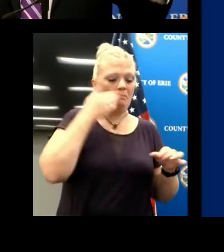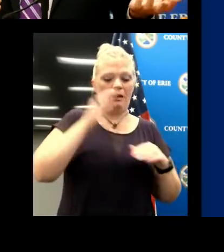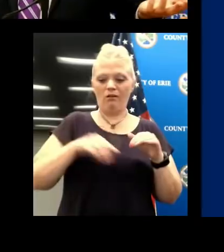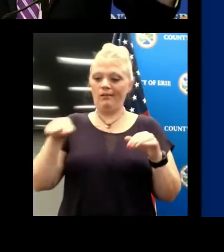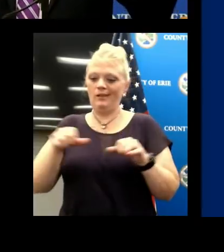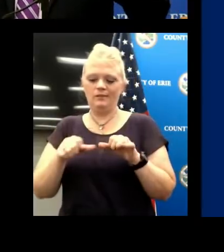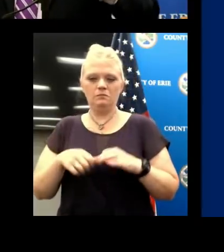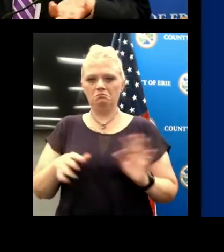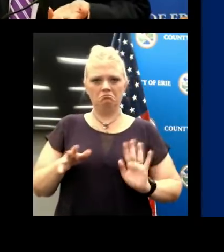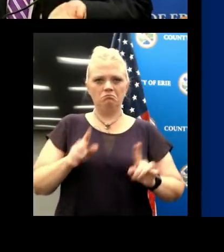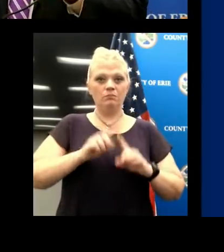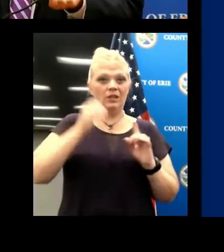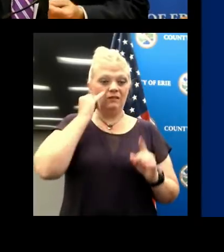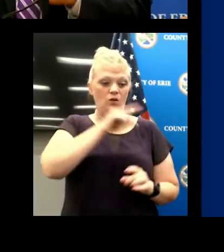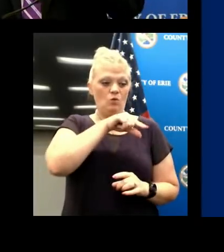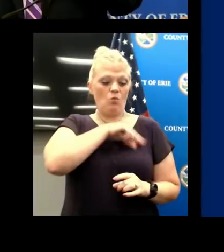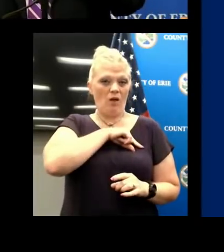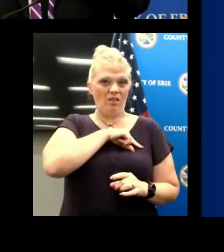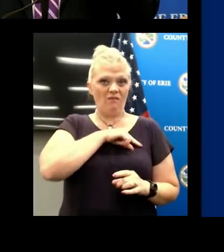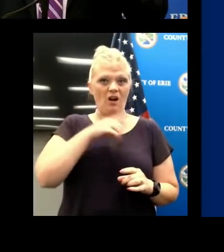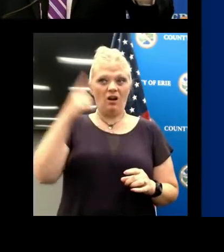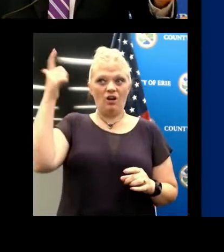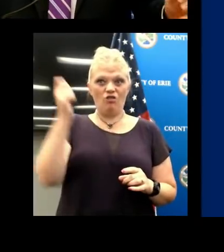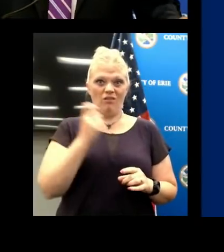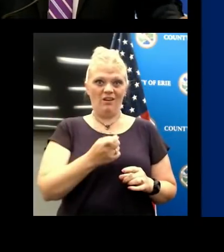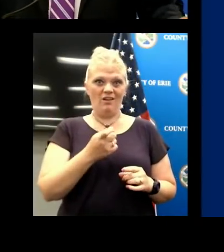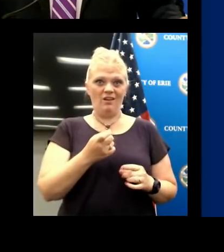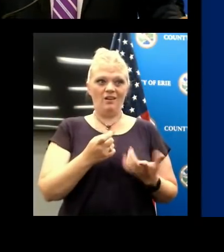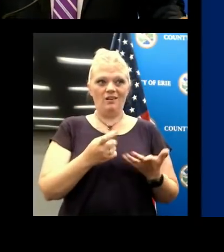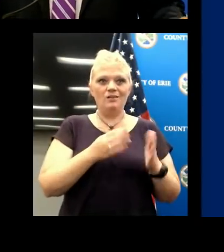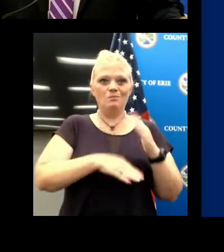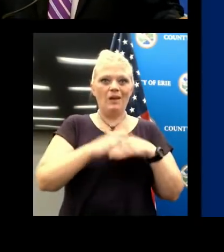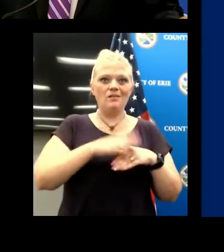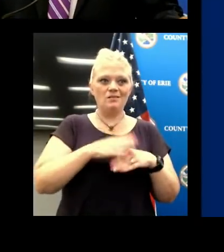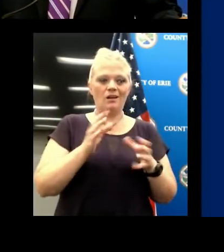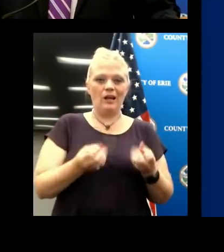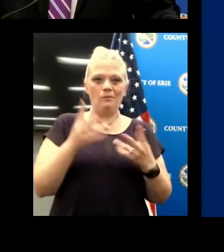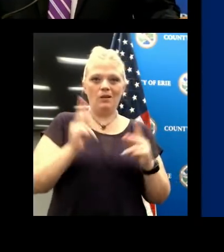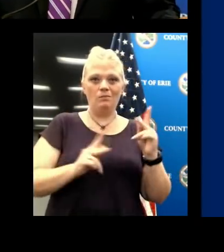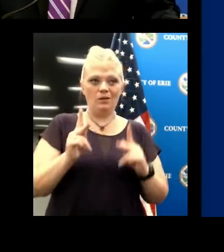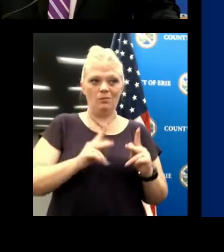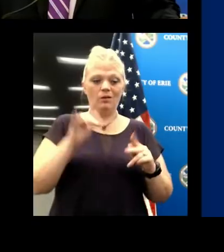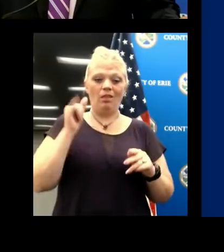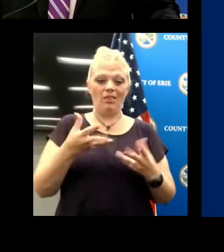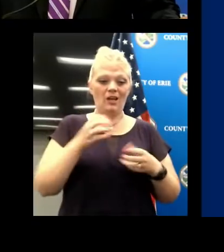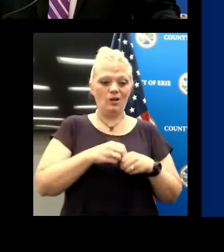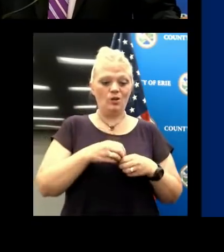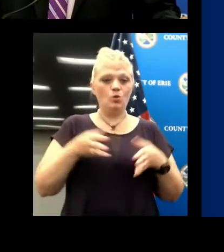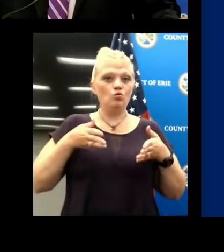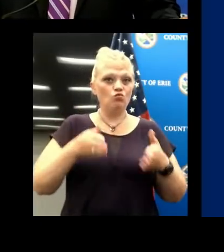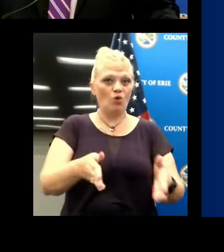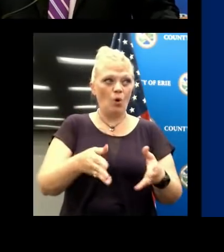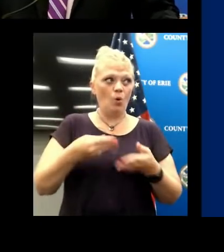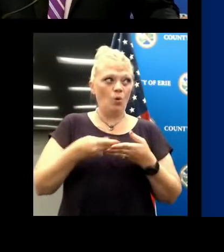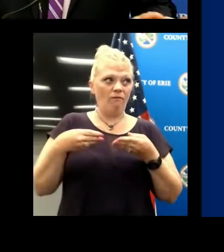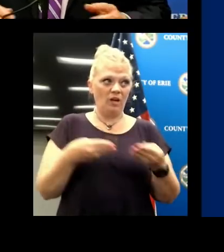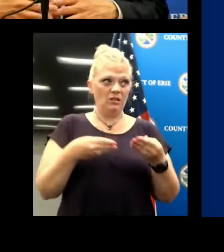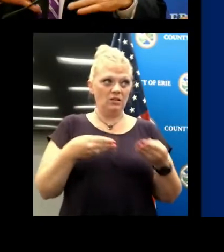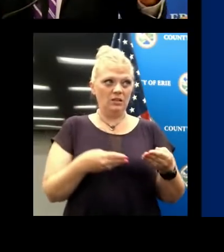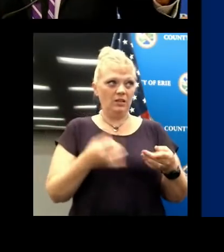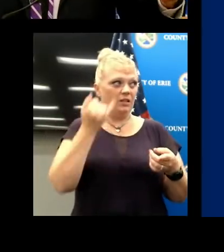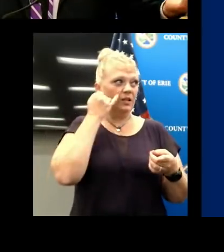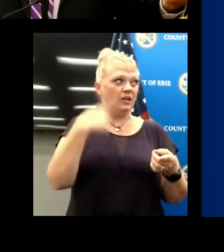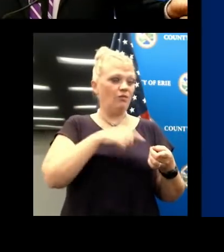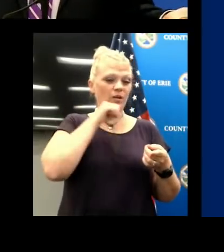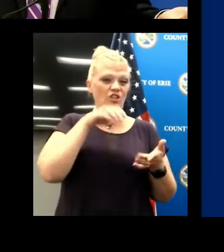if you qualify and you get a grant, it's going to be based on your population, and includes road funding. So if we do not count